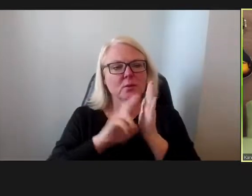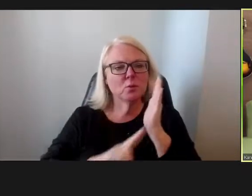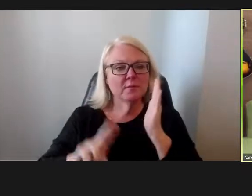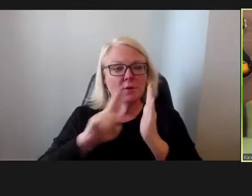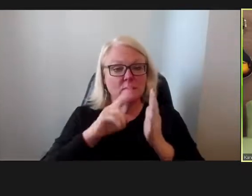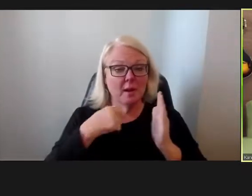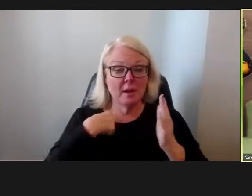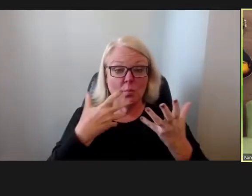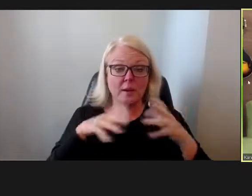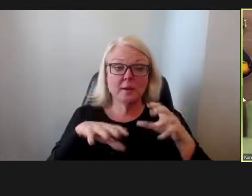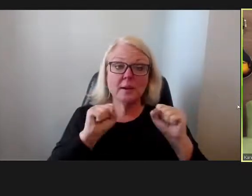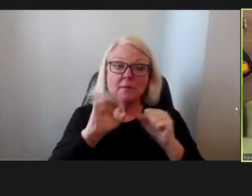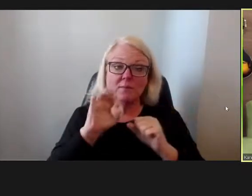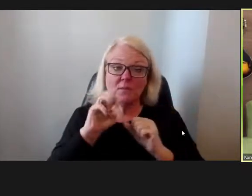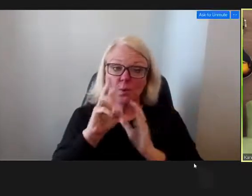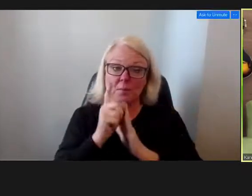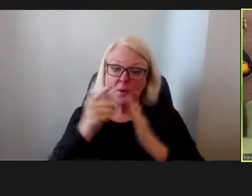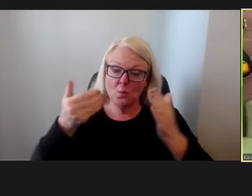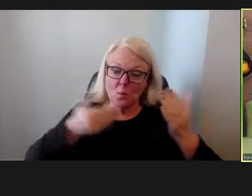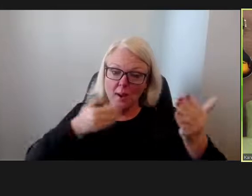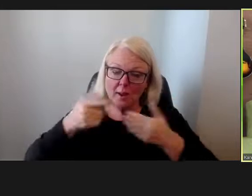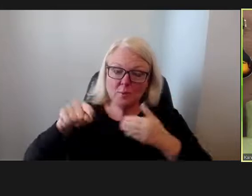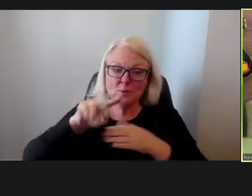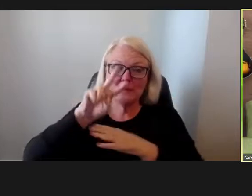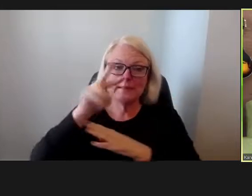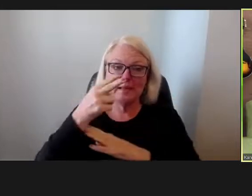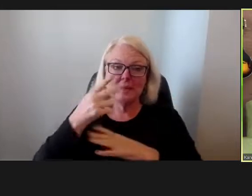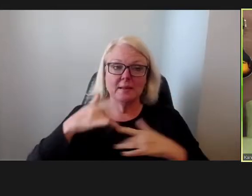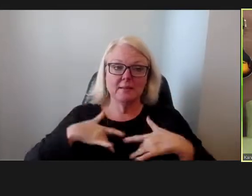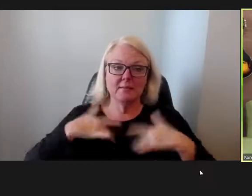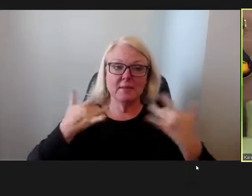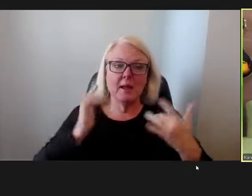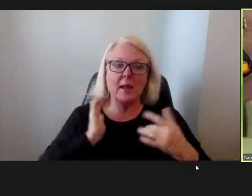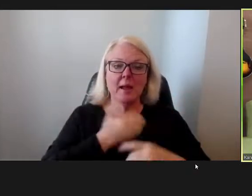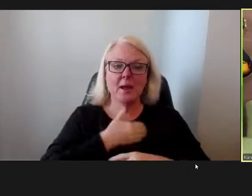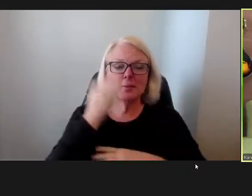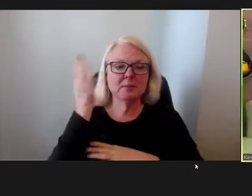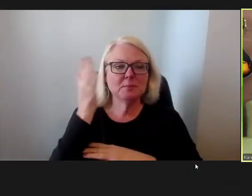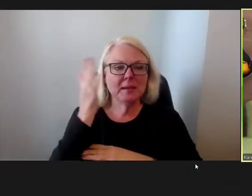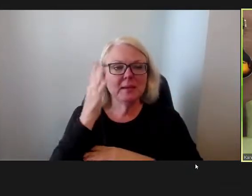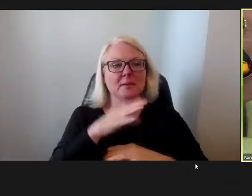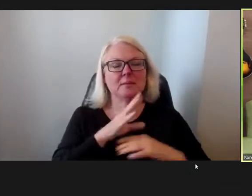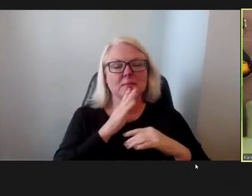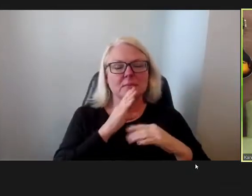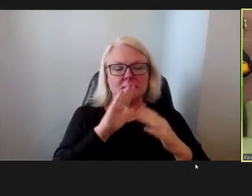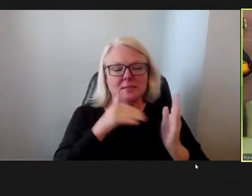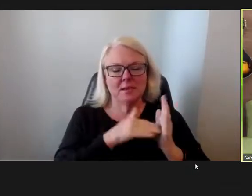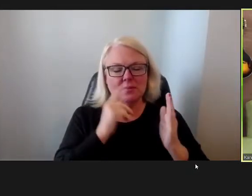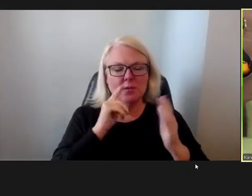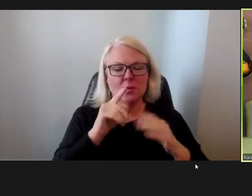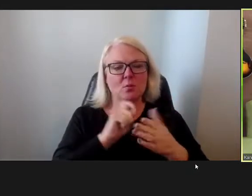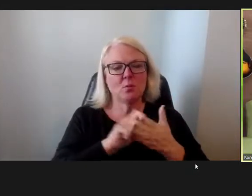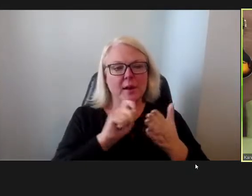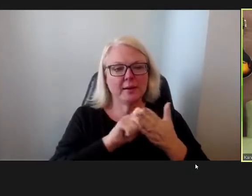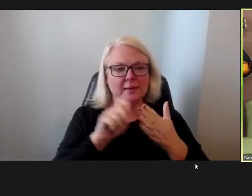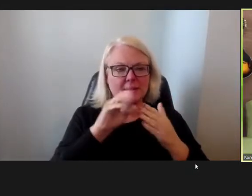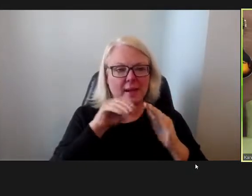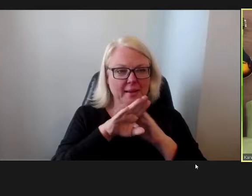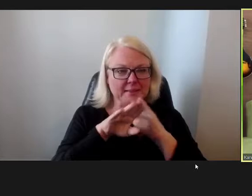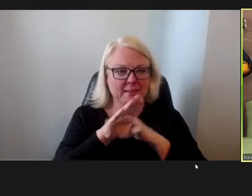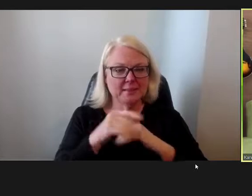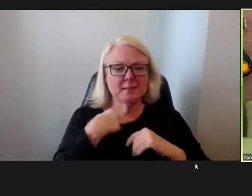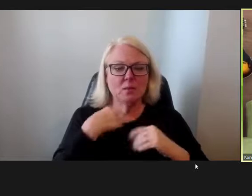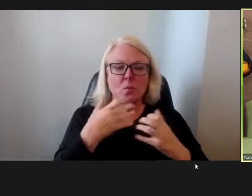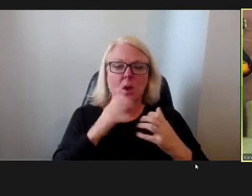take a few minutes to welcome you all to the second event in our speaker series, Writing Centers and Access. I'd like to direct